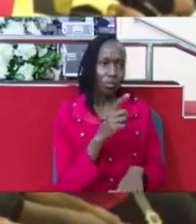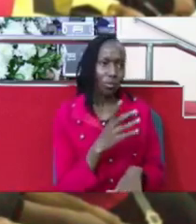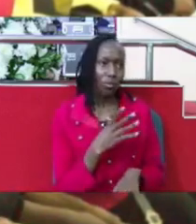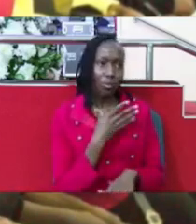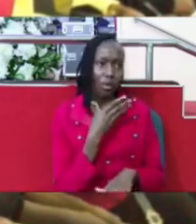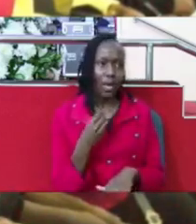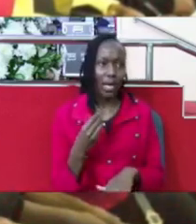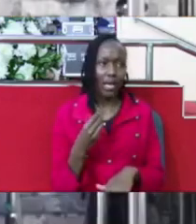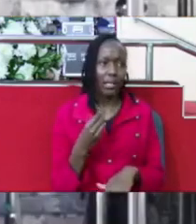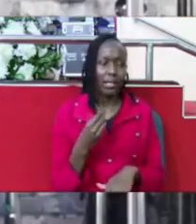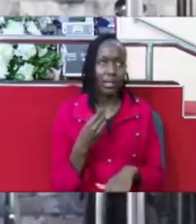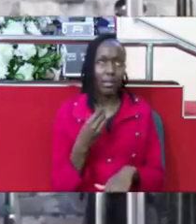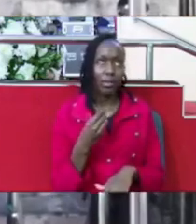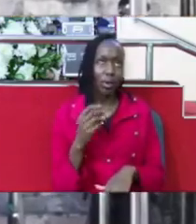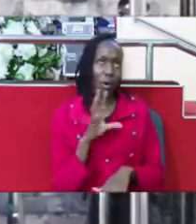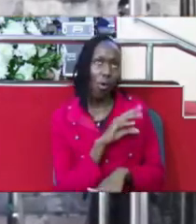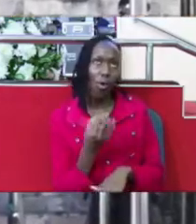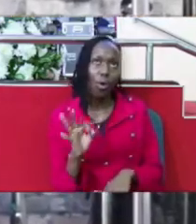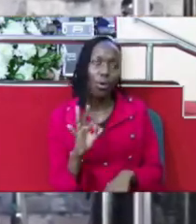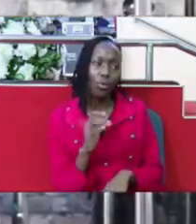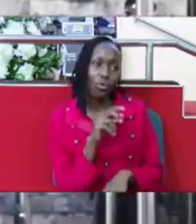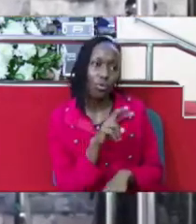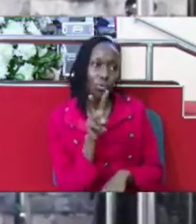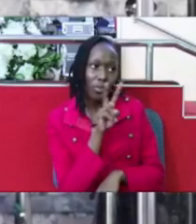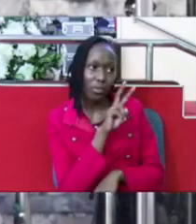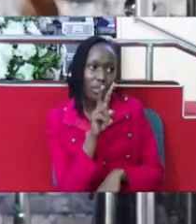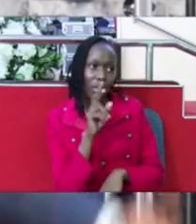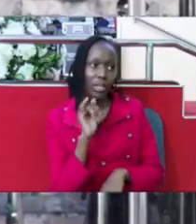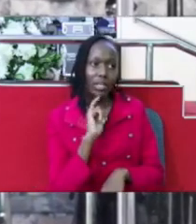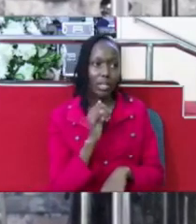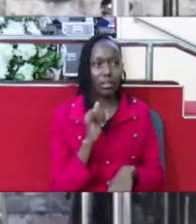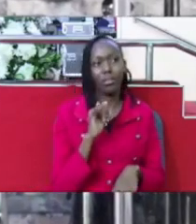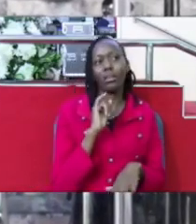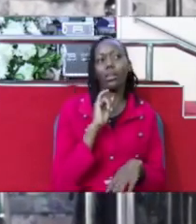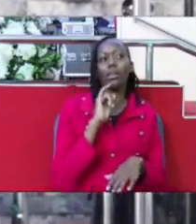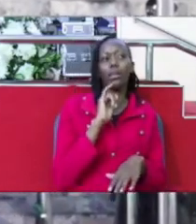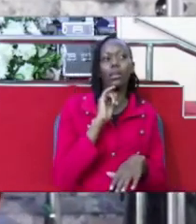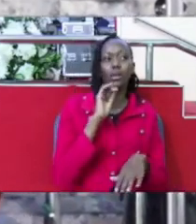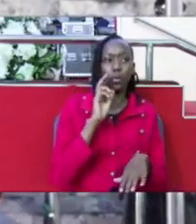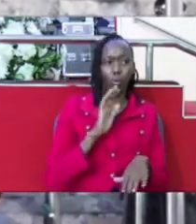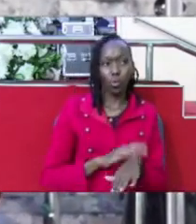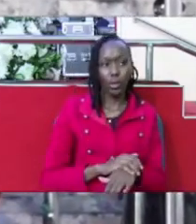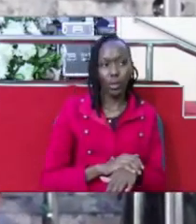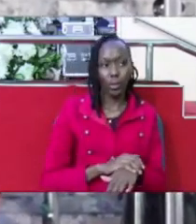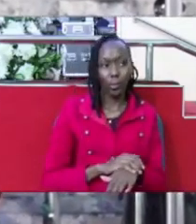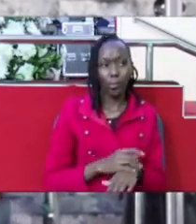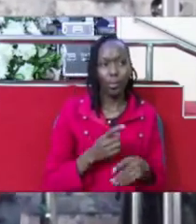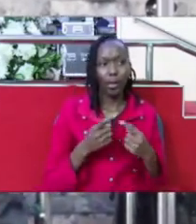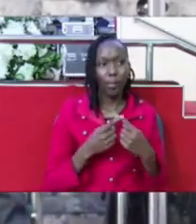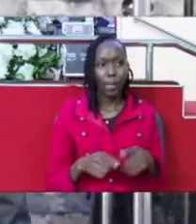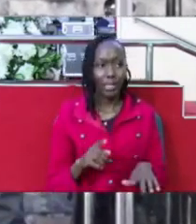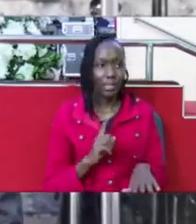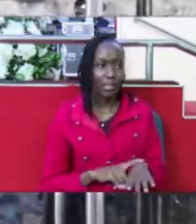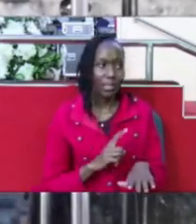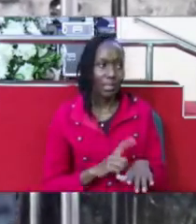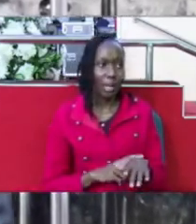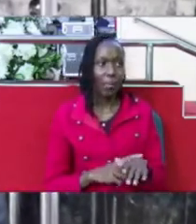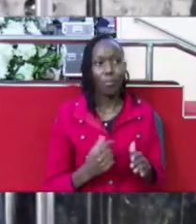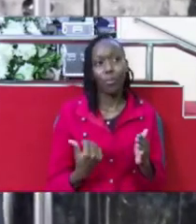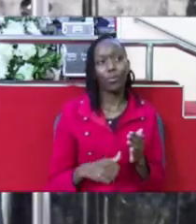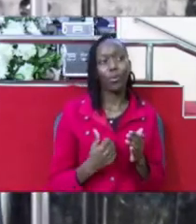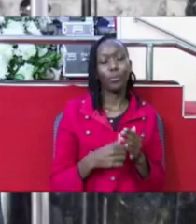inakaa nzuri kwako. But you go the extra mile even when it's not convenient. Lakini hata wakati haikai inafaa